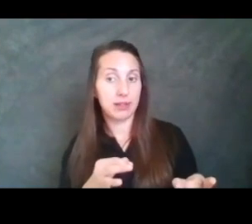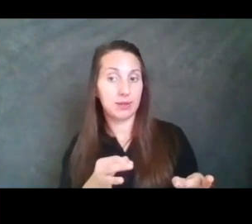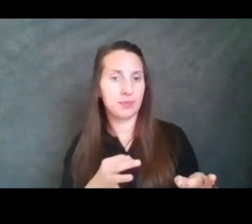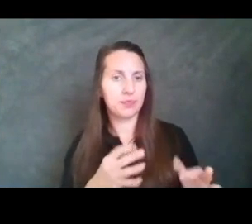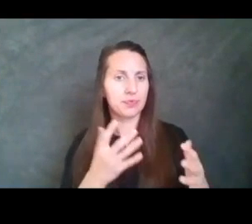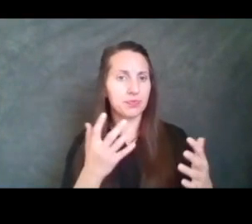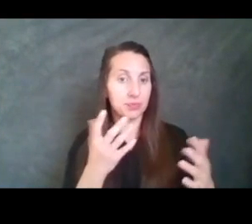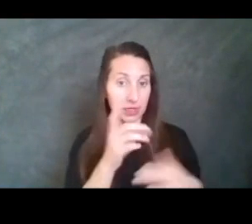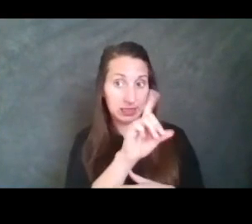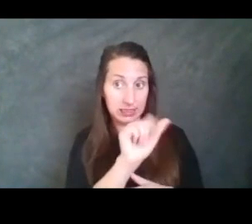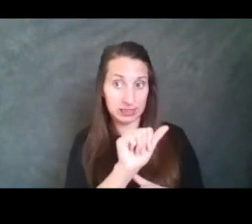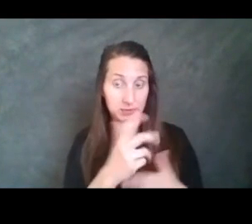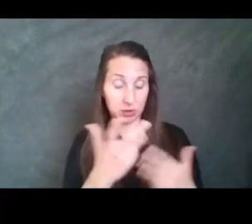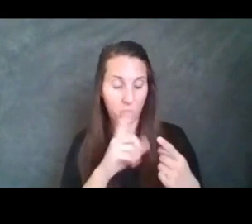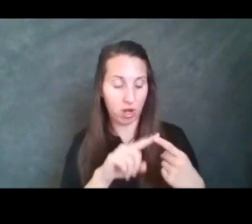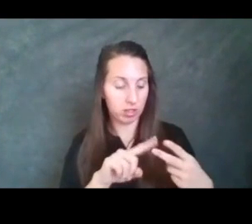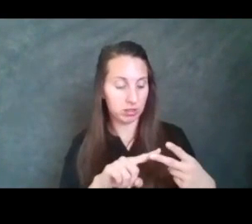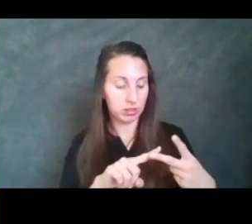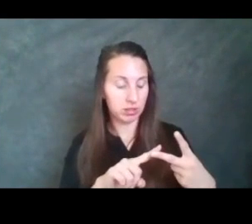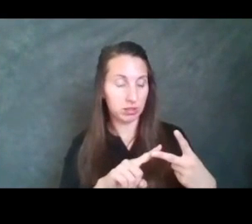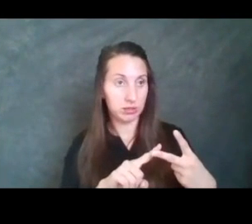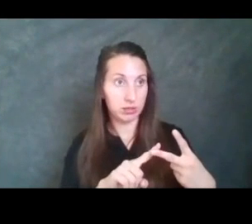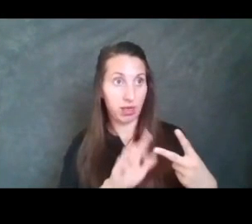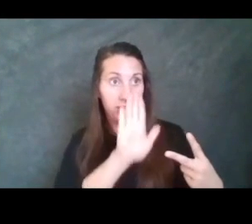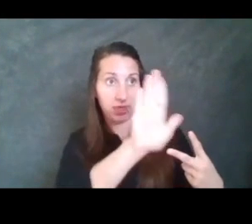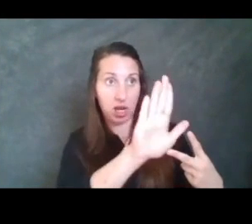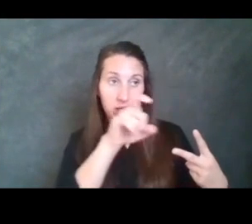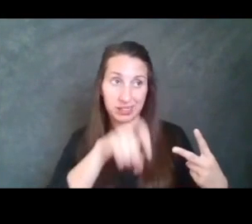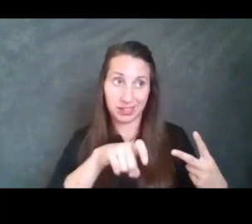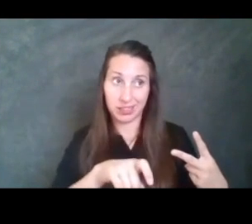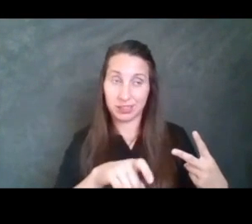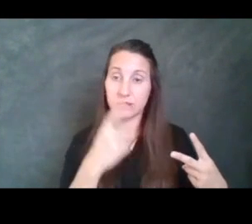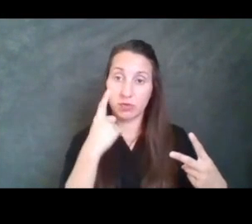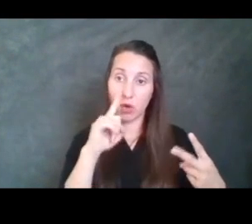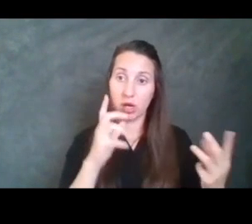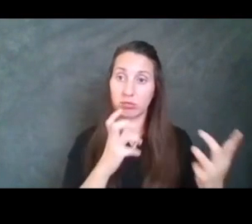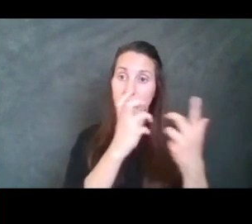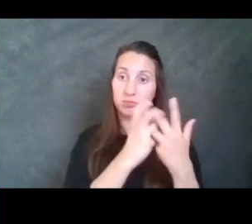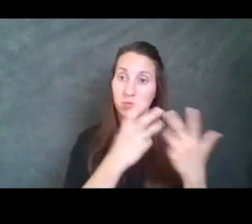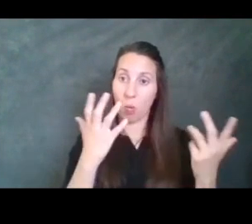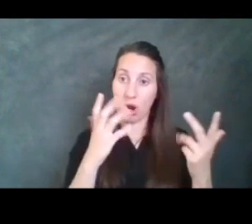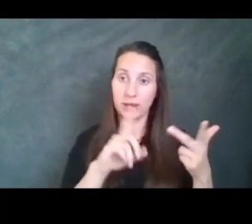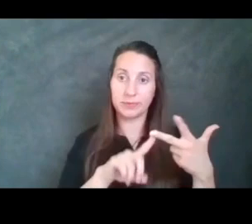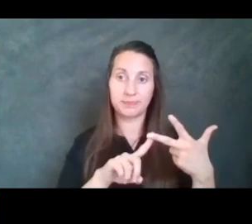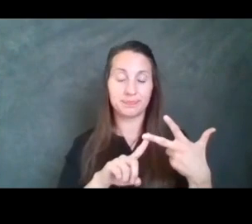disability is, what their needs are in that accommodation, and